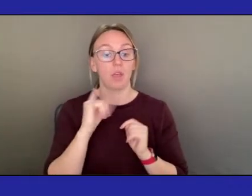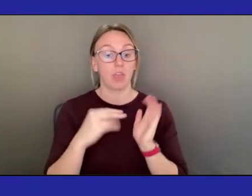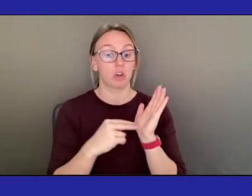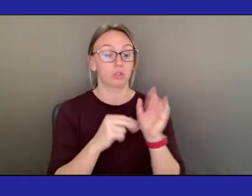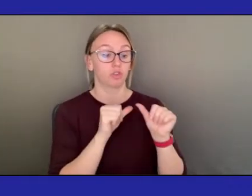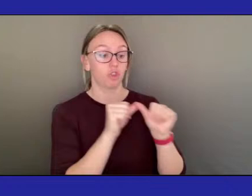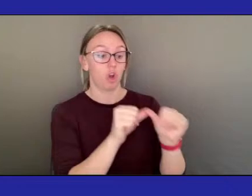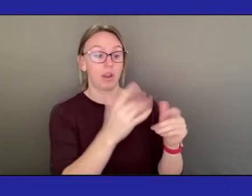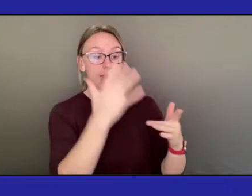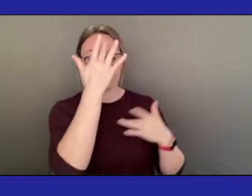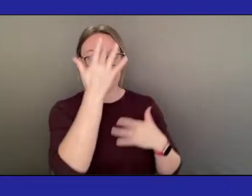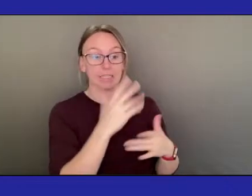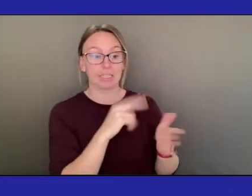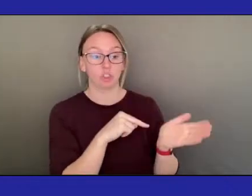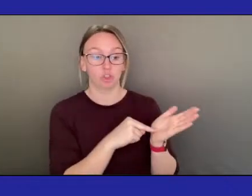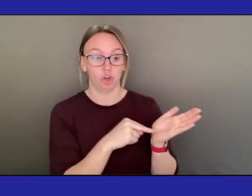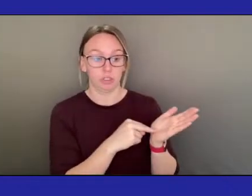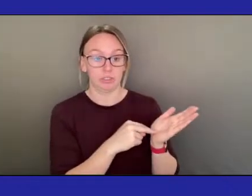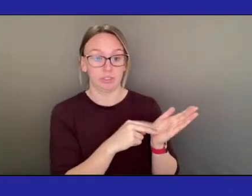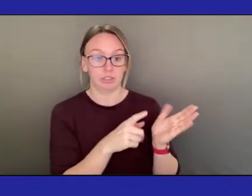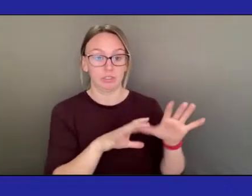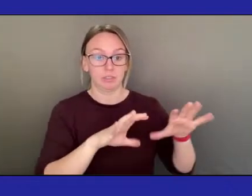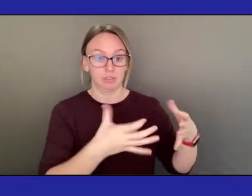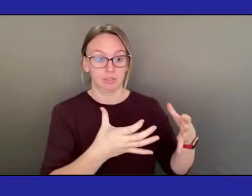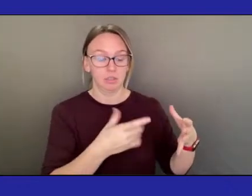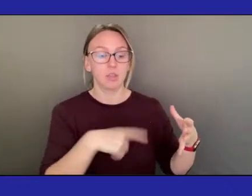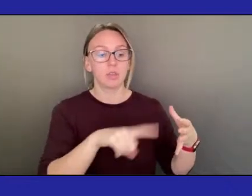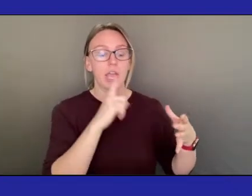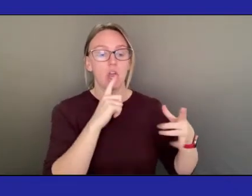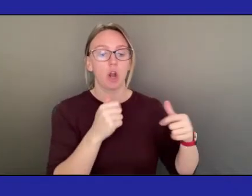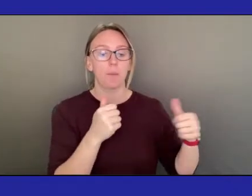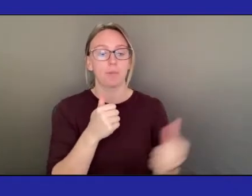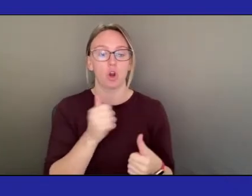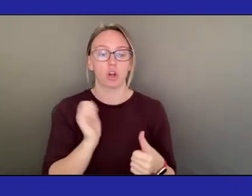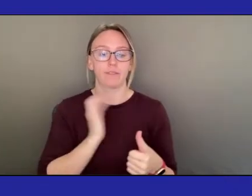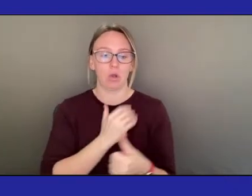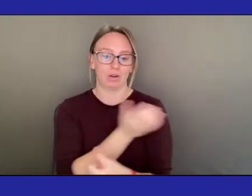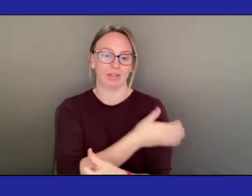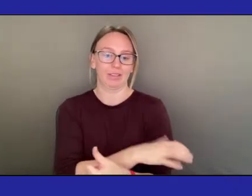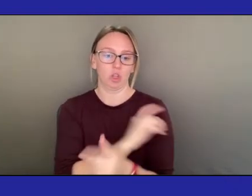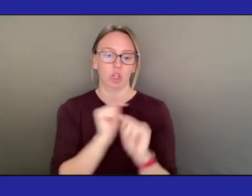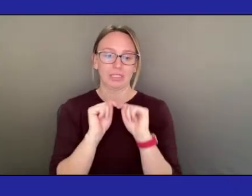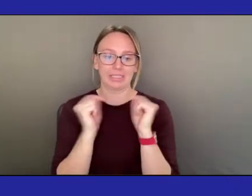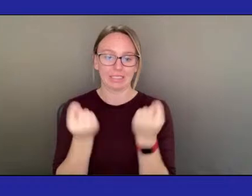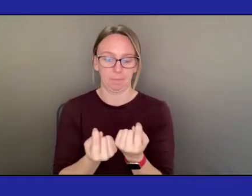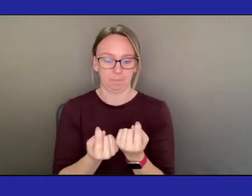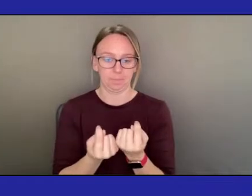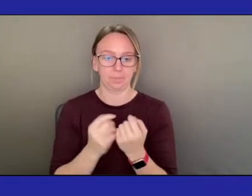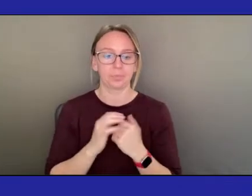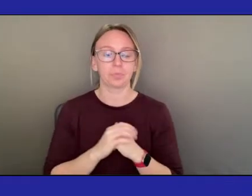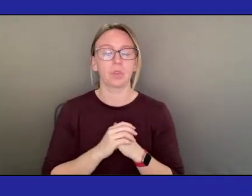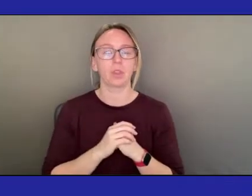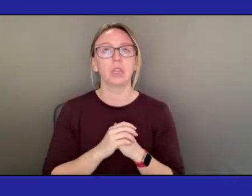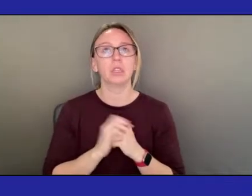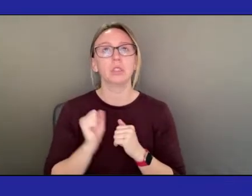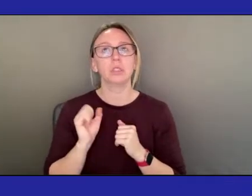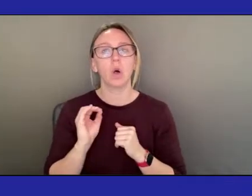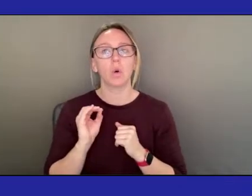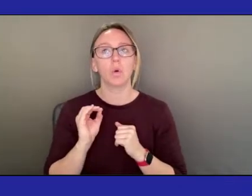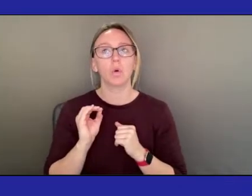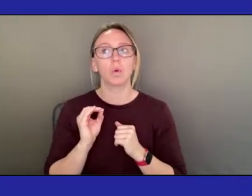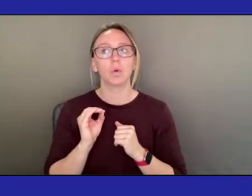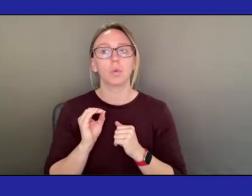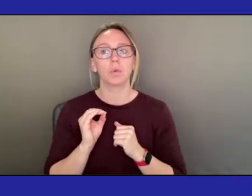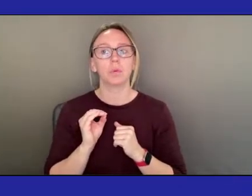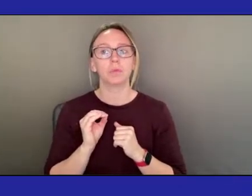nurses, they're part of our clinical teams. And so that was really